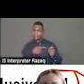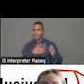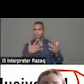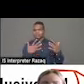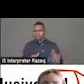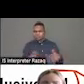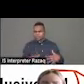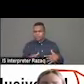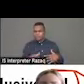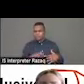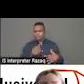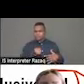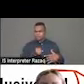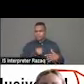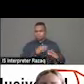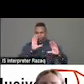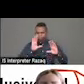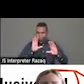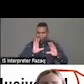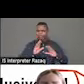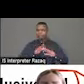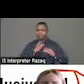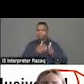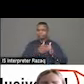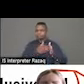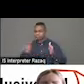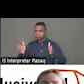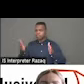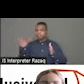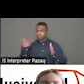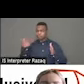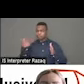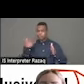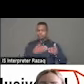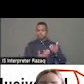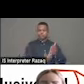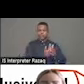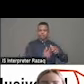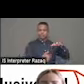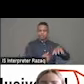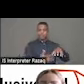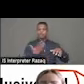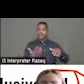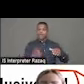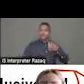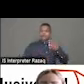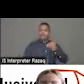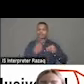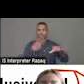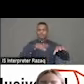Herzegovina. These centers are community-based services that are placed in schools in order to support